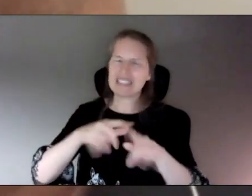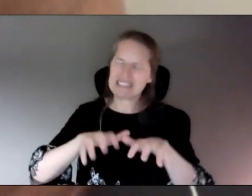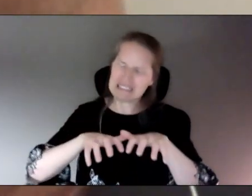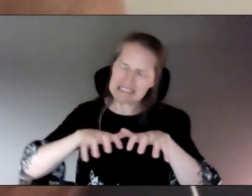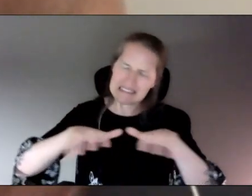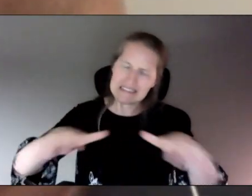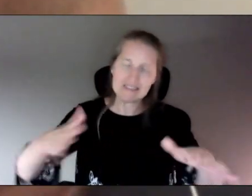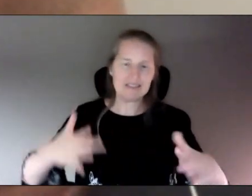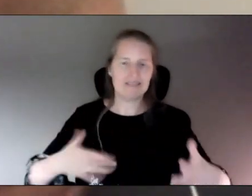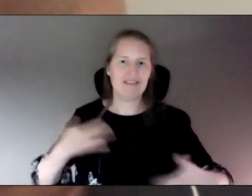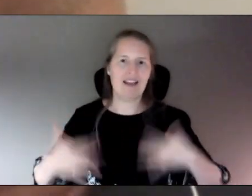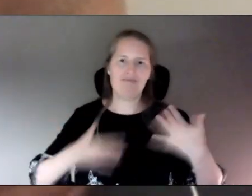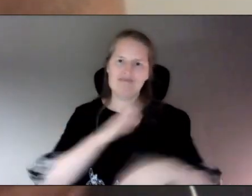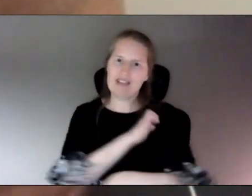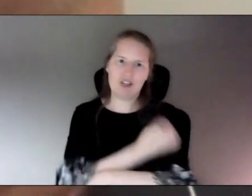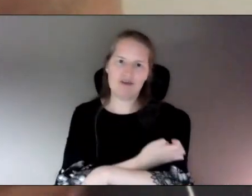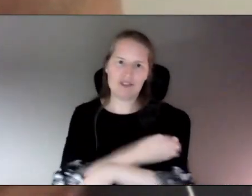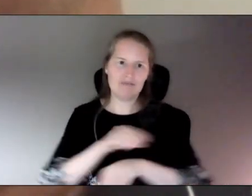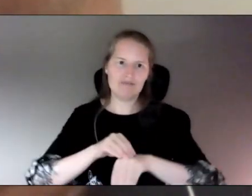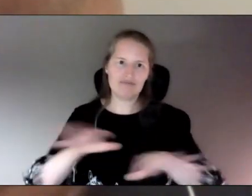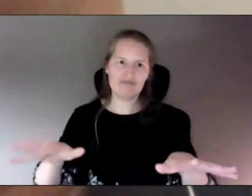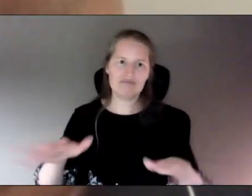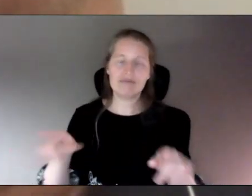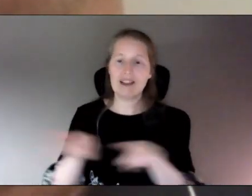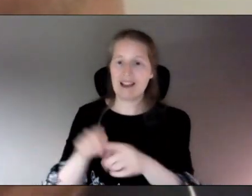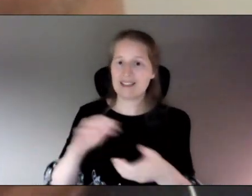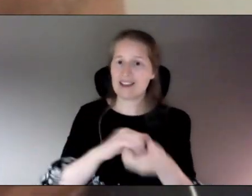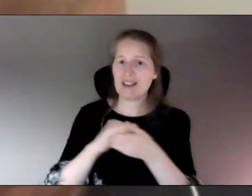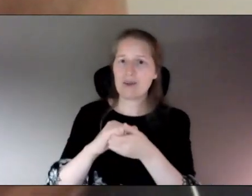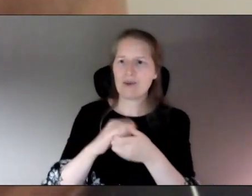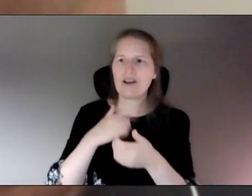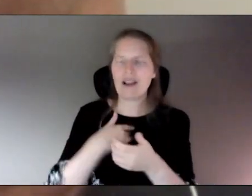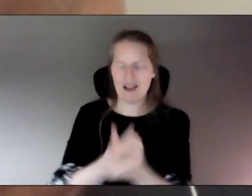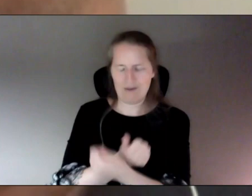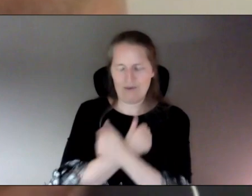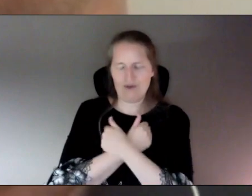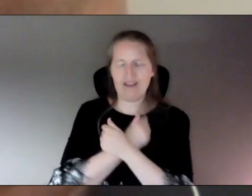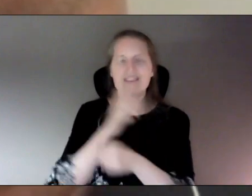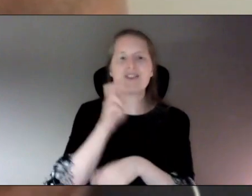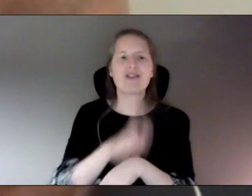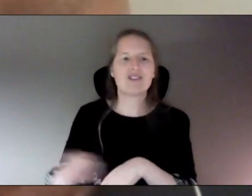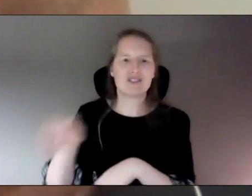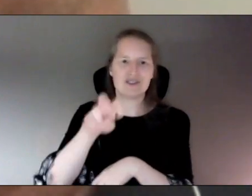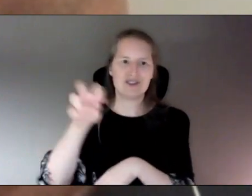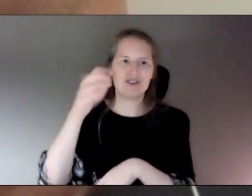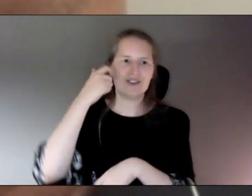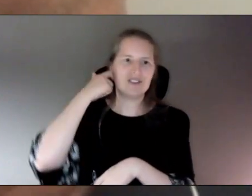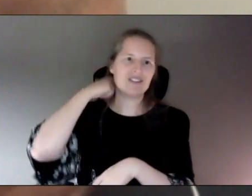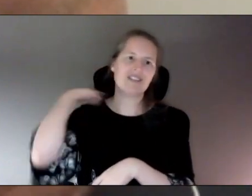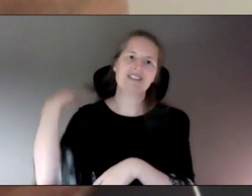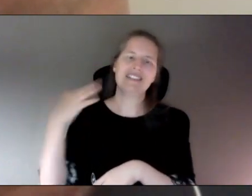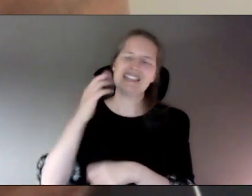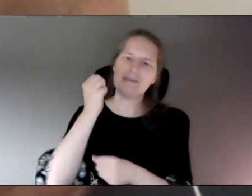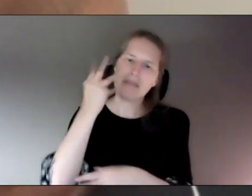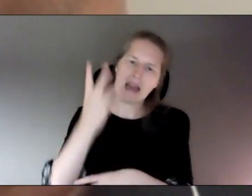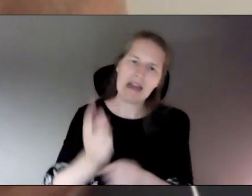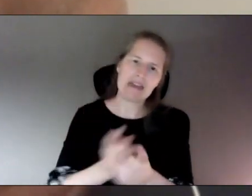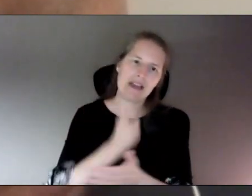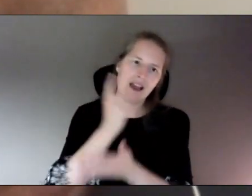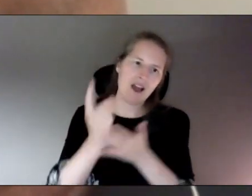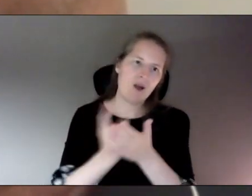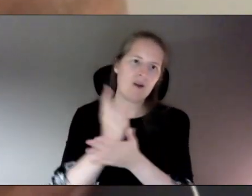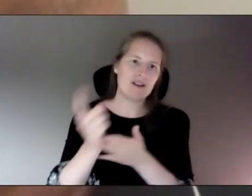as a collaborator, I embrace the journey he has spent our endless hours preparing for